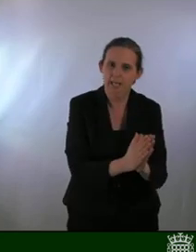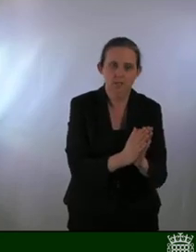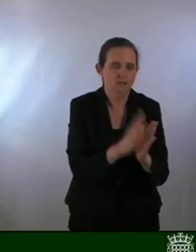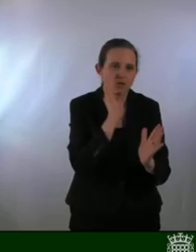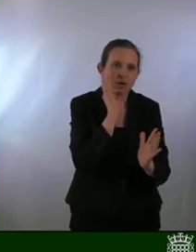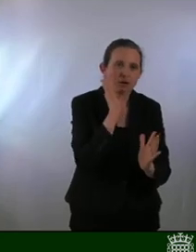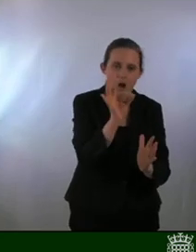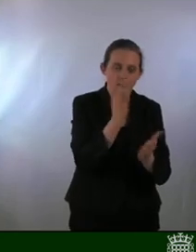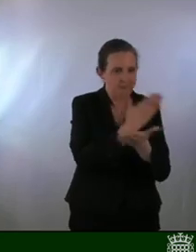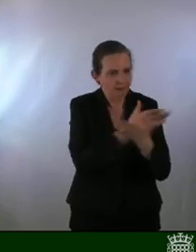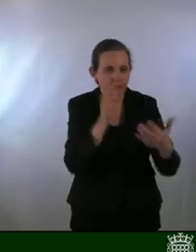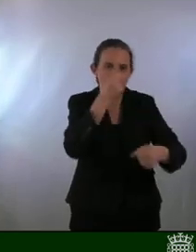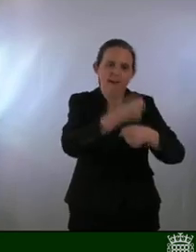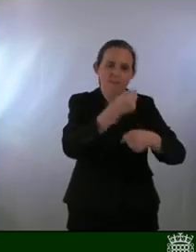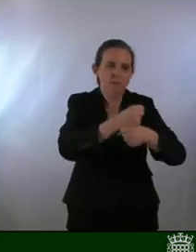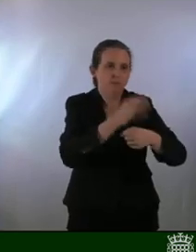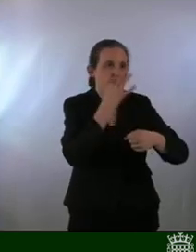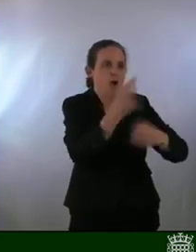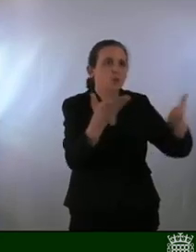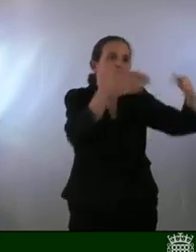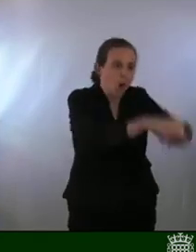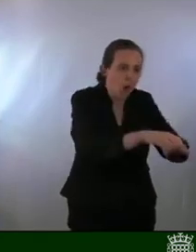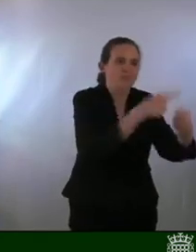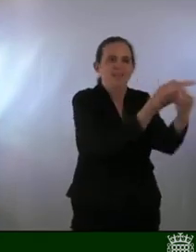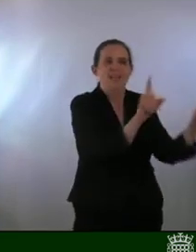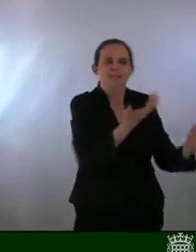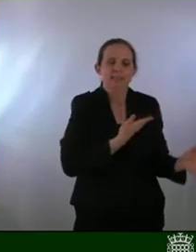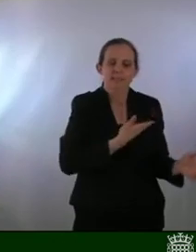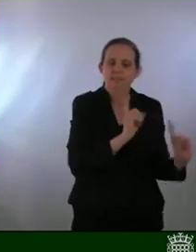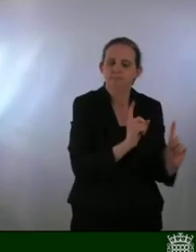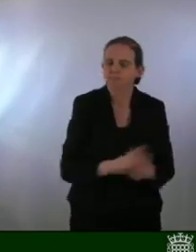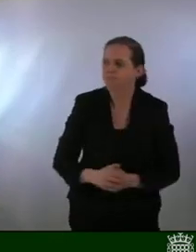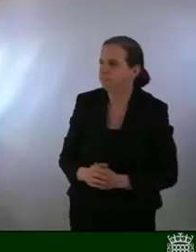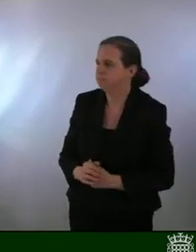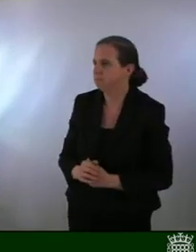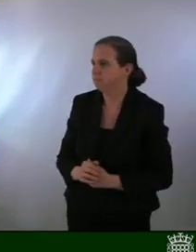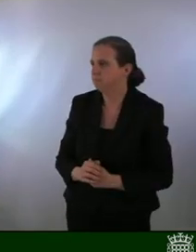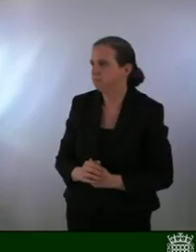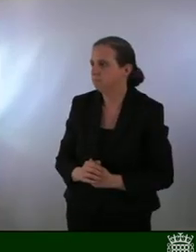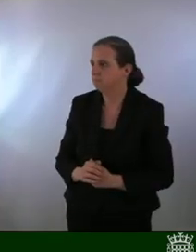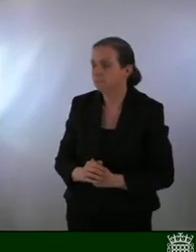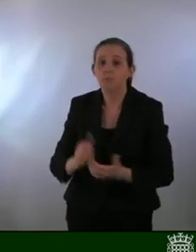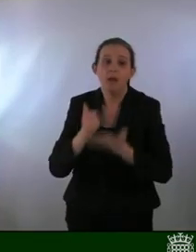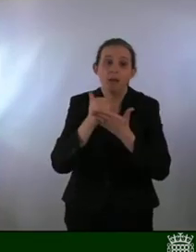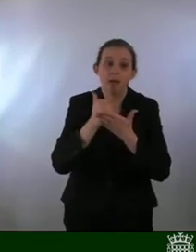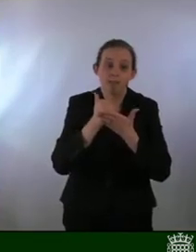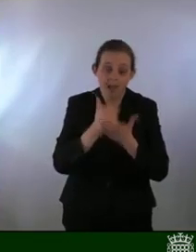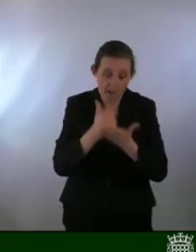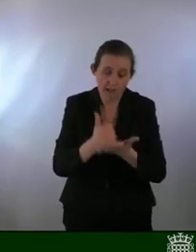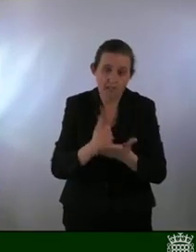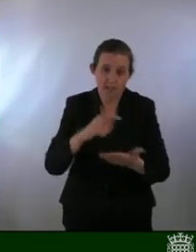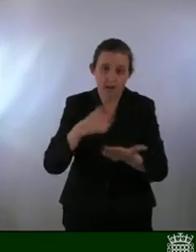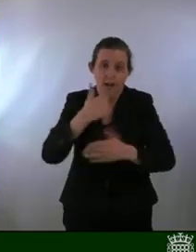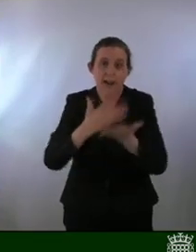that actually formally closes these businesses down? Well, we've set out the advice today, and I'll look at the point that he raises.